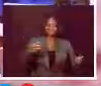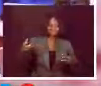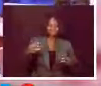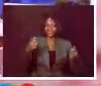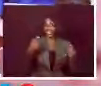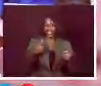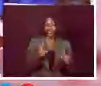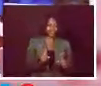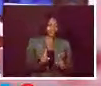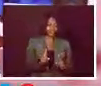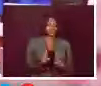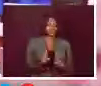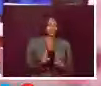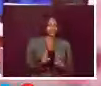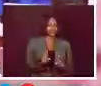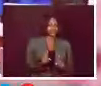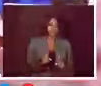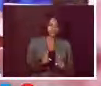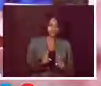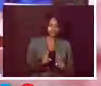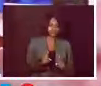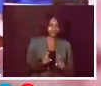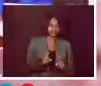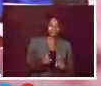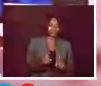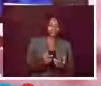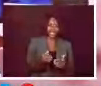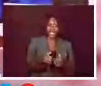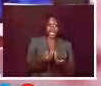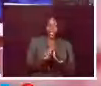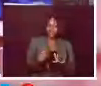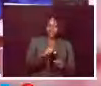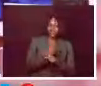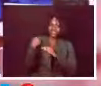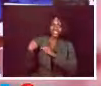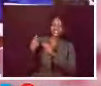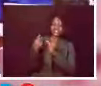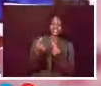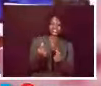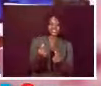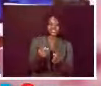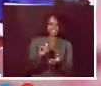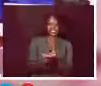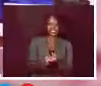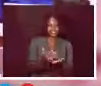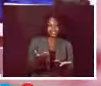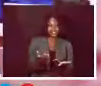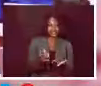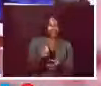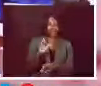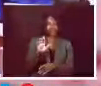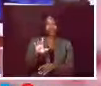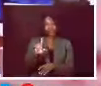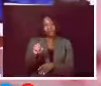matter what is at stake. The way this House have run effectively is that in one leg you get an